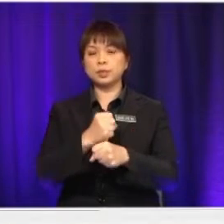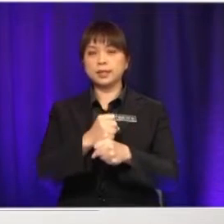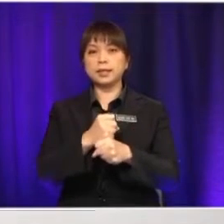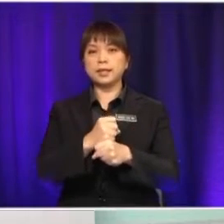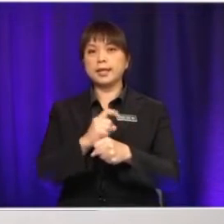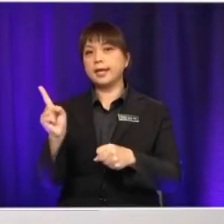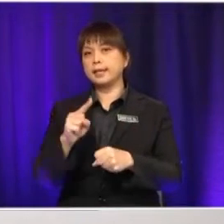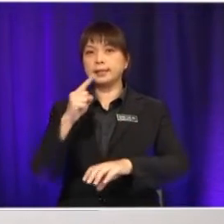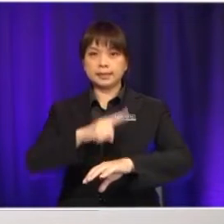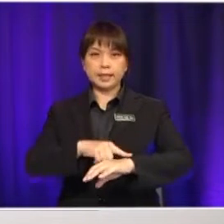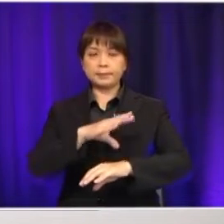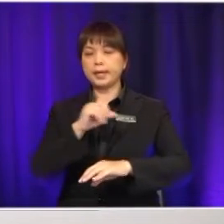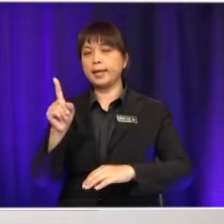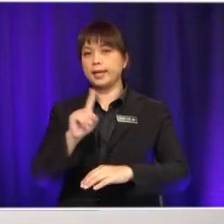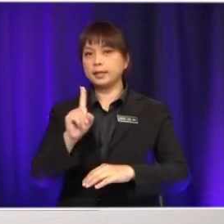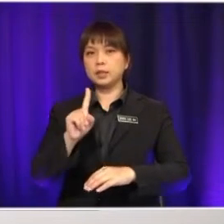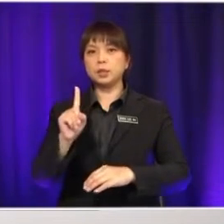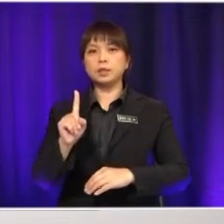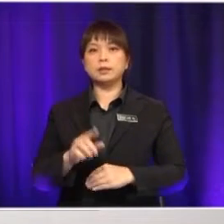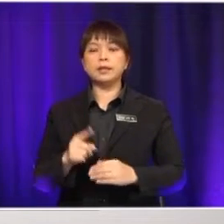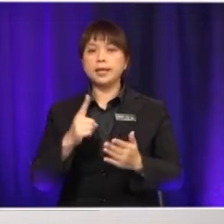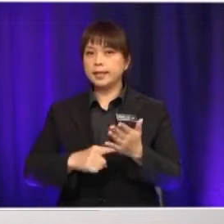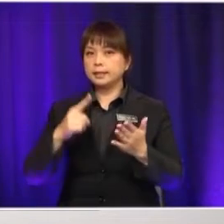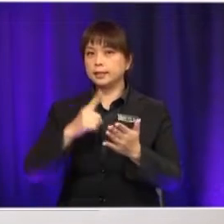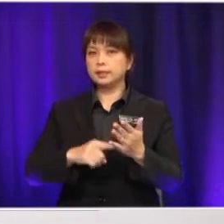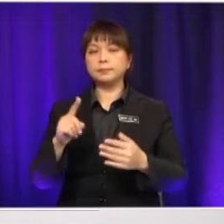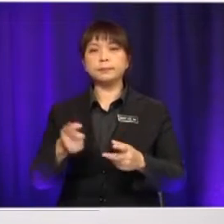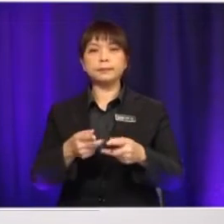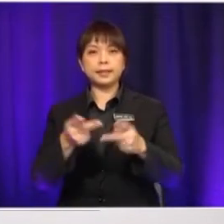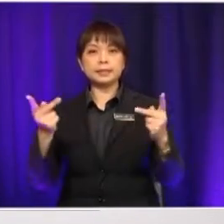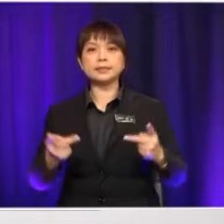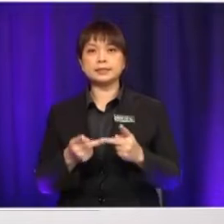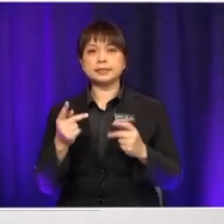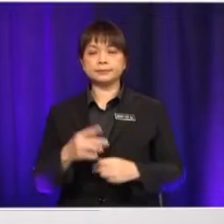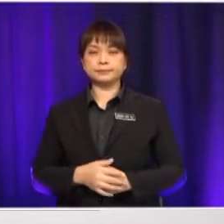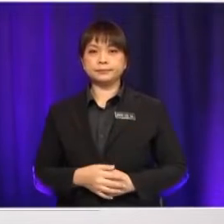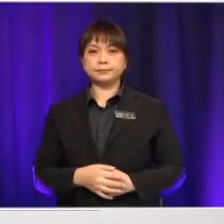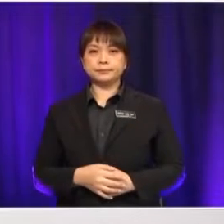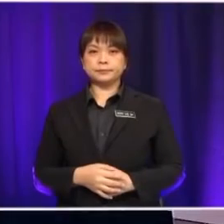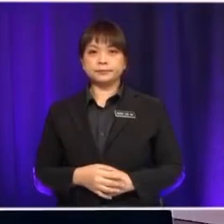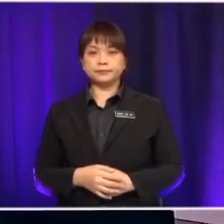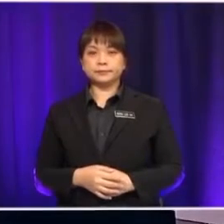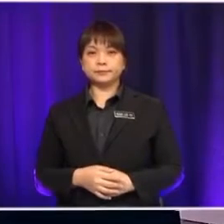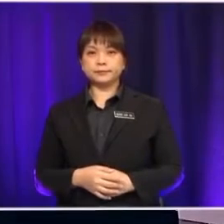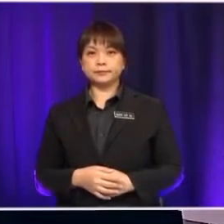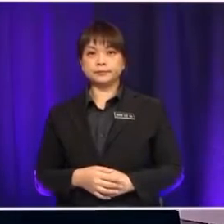anywhere. All right. So for her, is because she can do her work anytime, anywhere, right? Yeah.